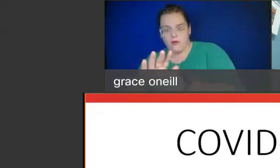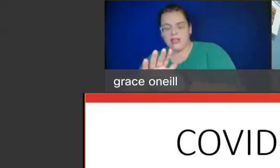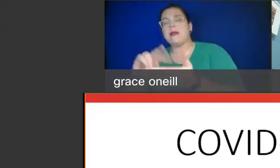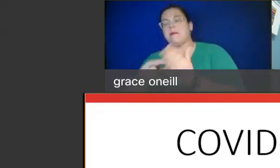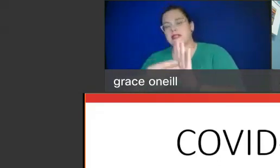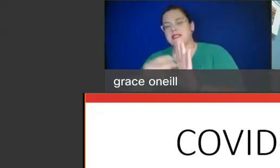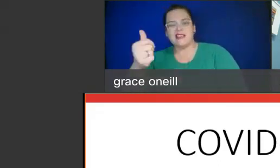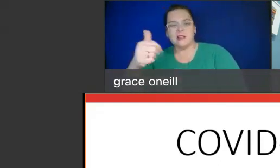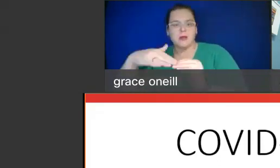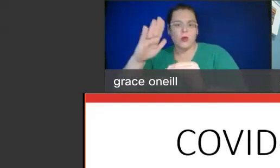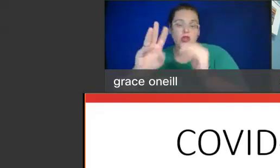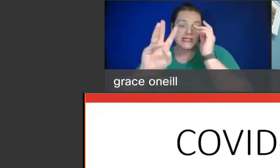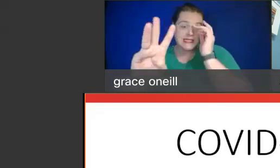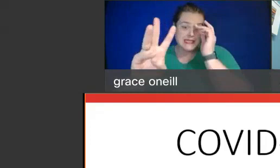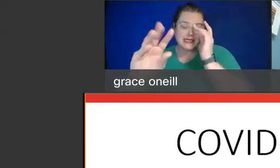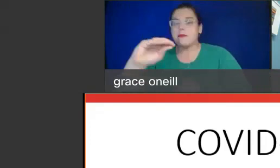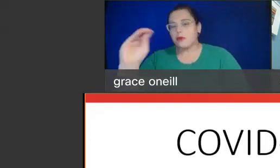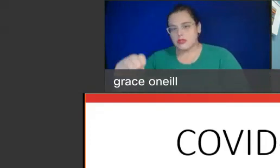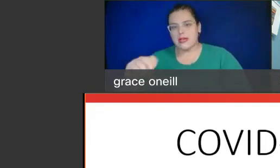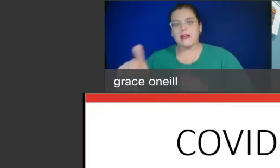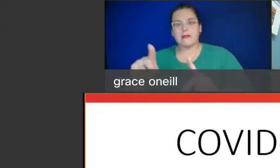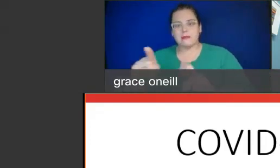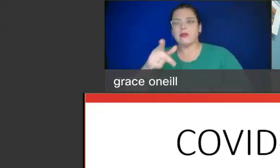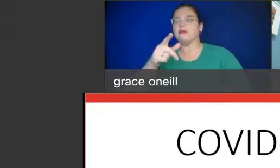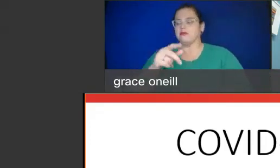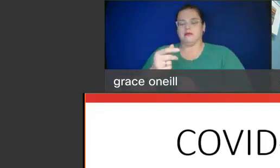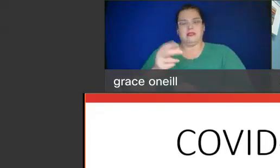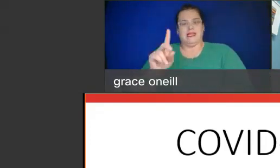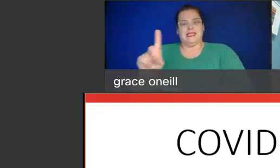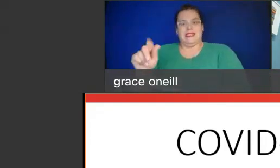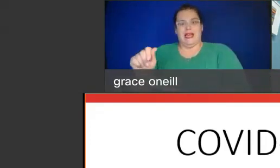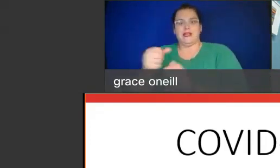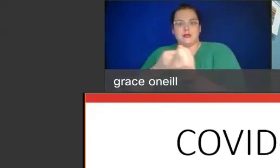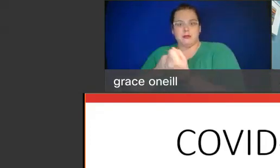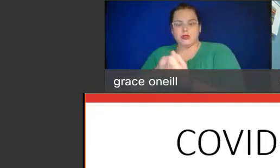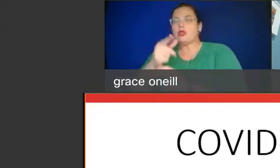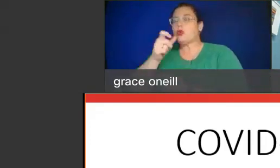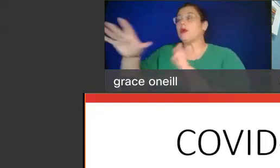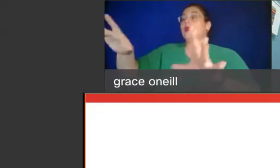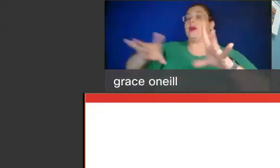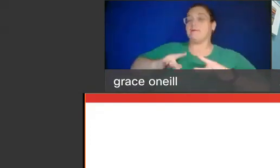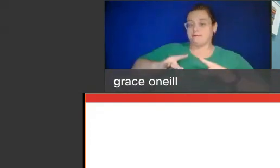supported by DDA who contracted COVID and have had a confirmed COVID death.